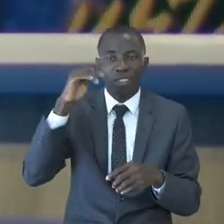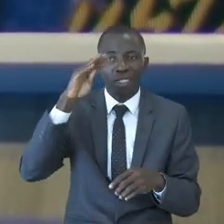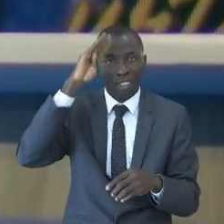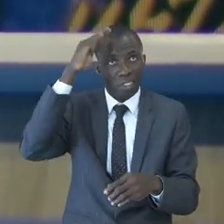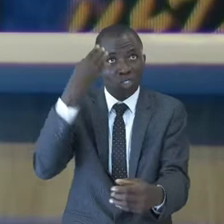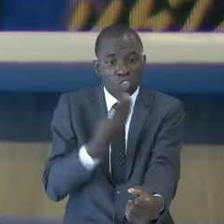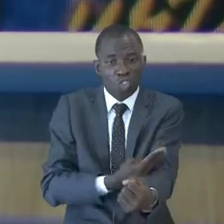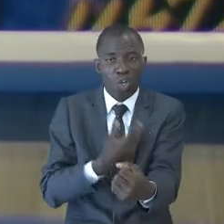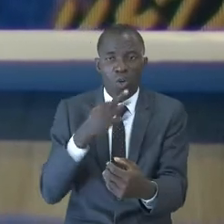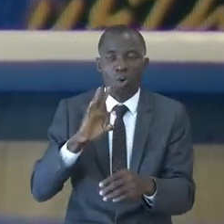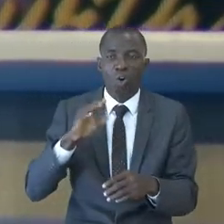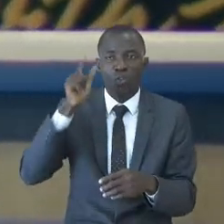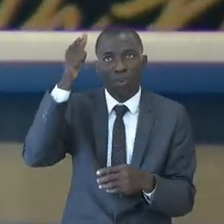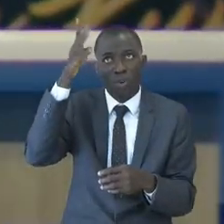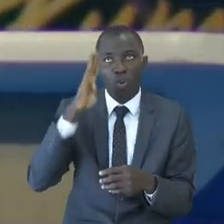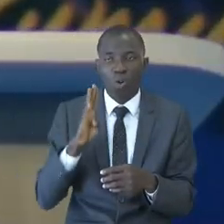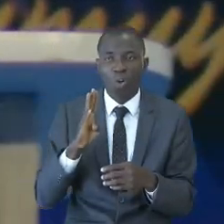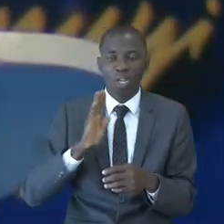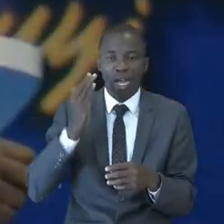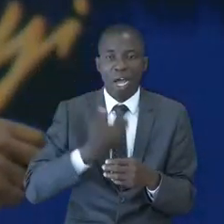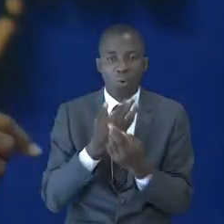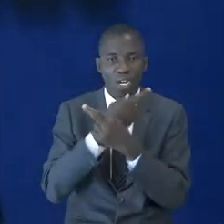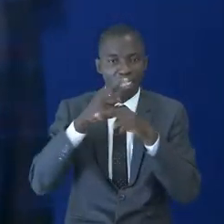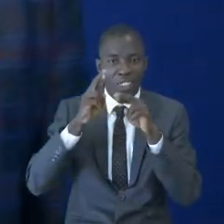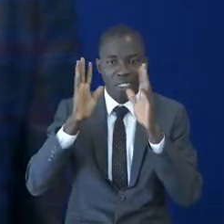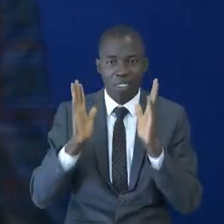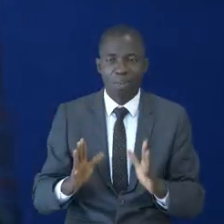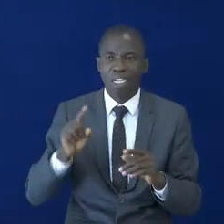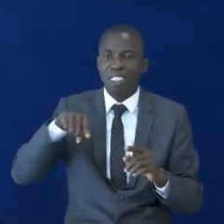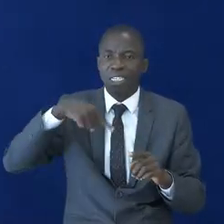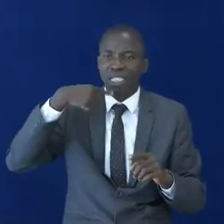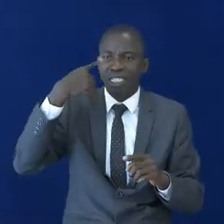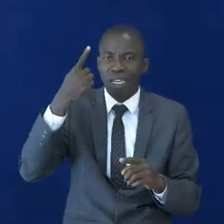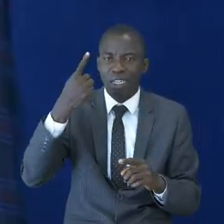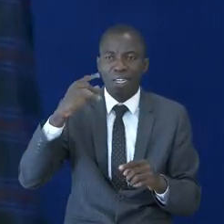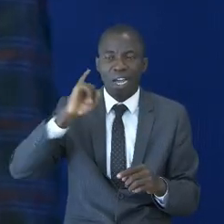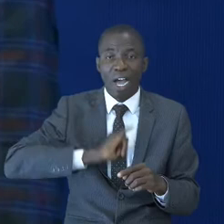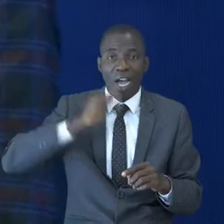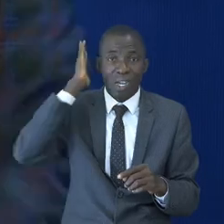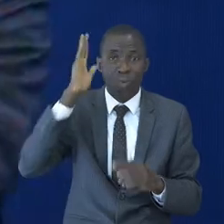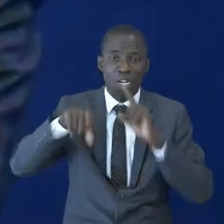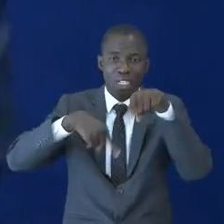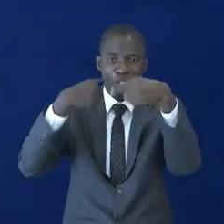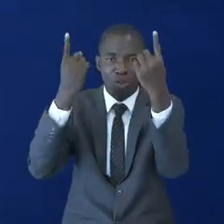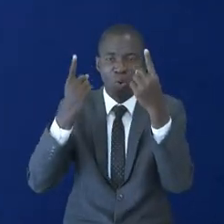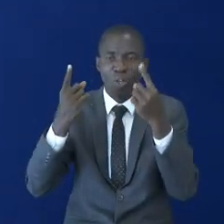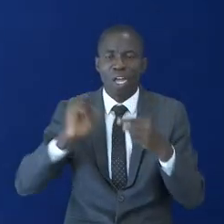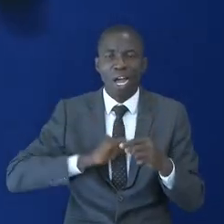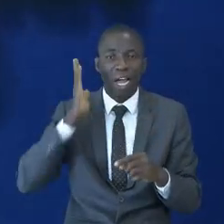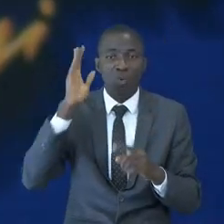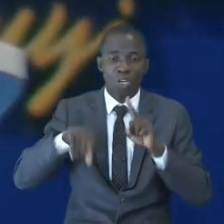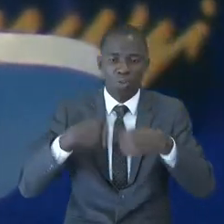of God, our Redeemer, said, I will go. I will go for